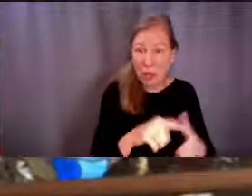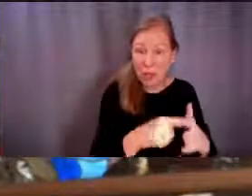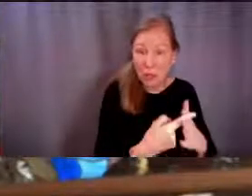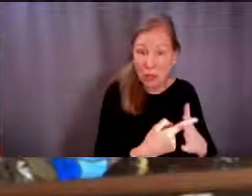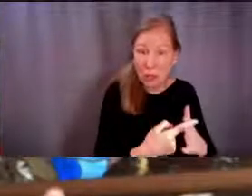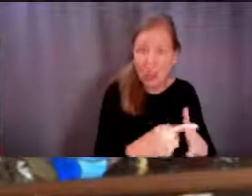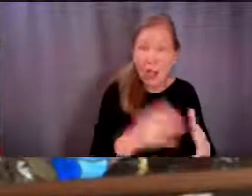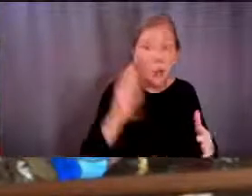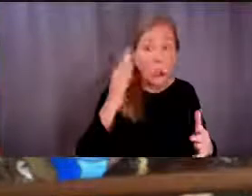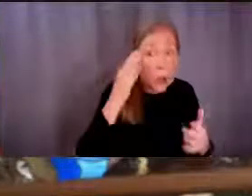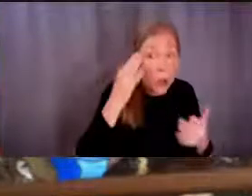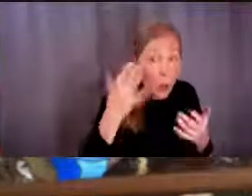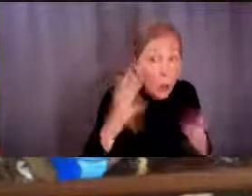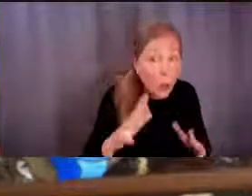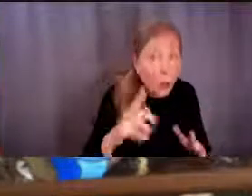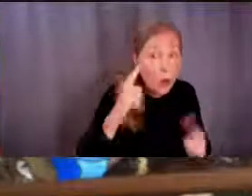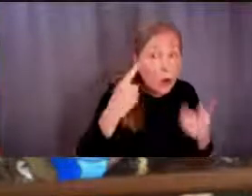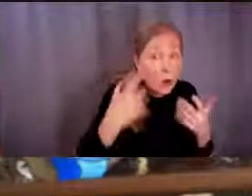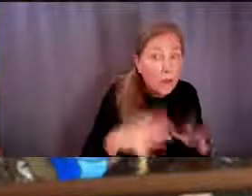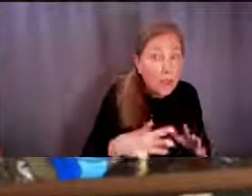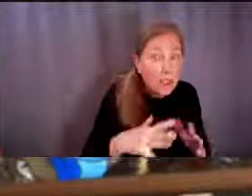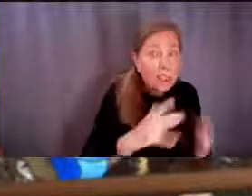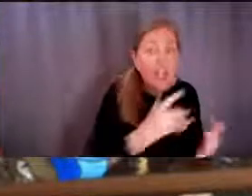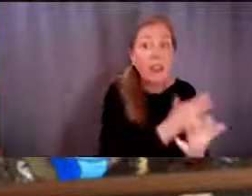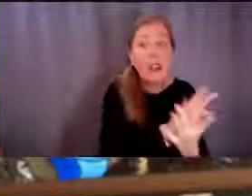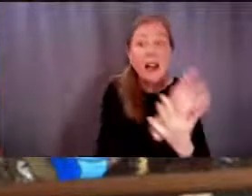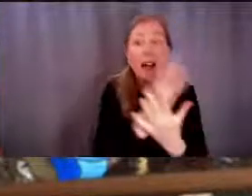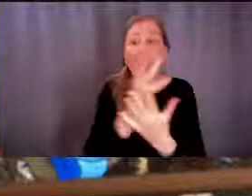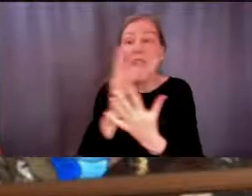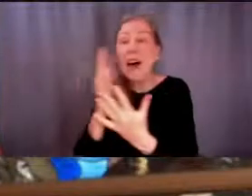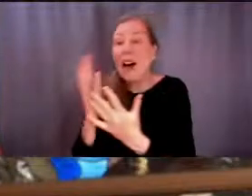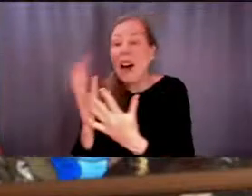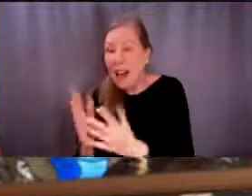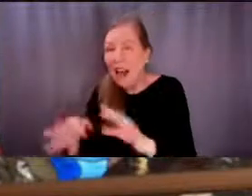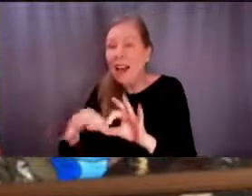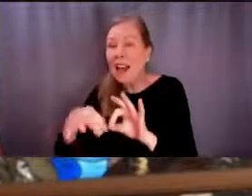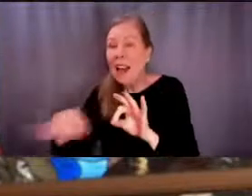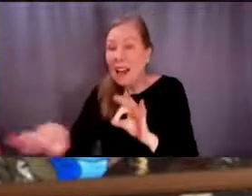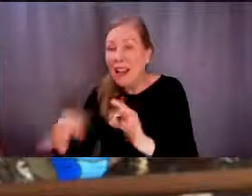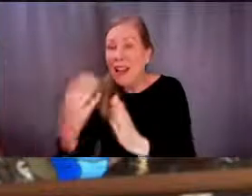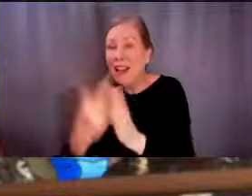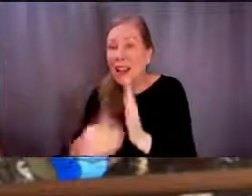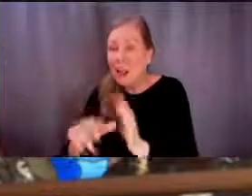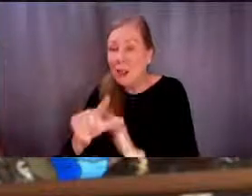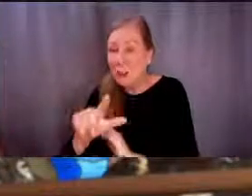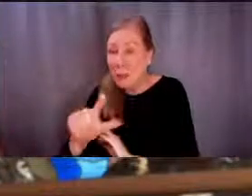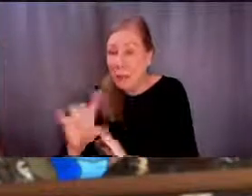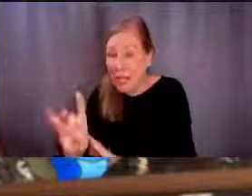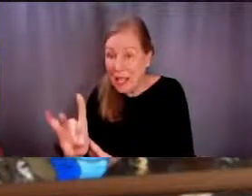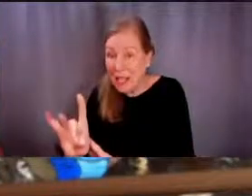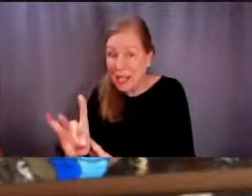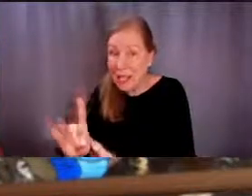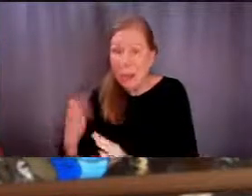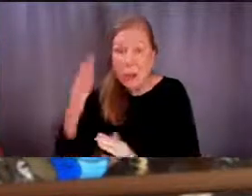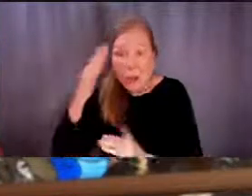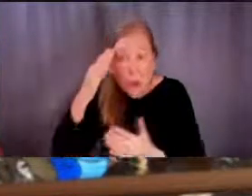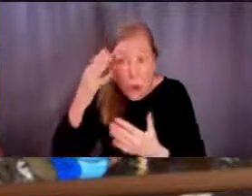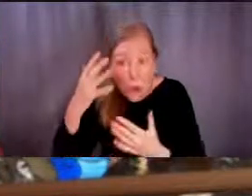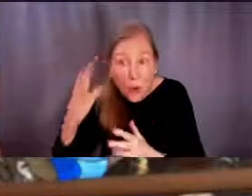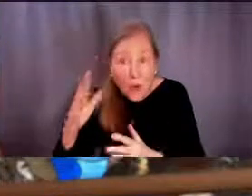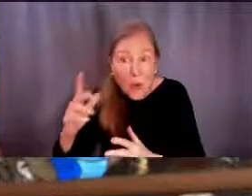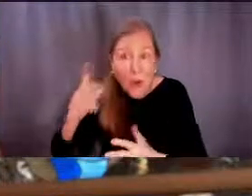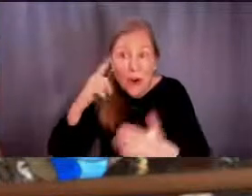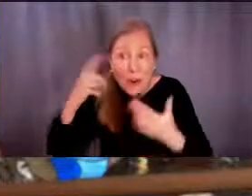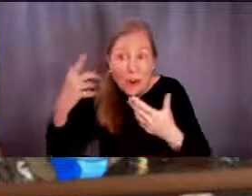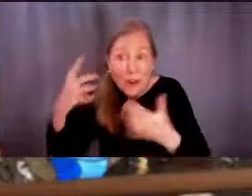not heard? And after the description of God's creation, we read again in verse 28, do you not know? Have you not